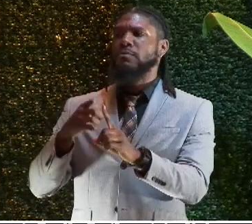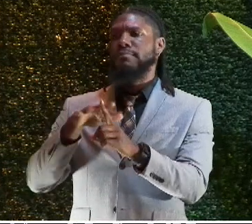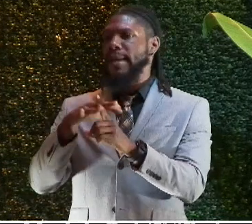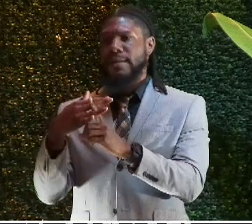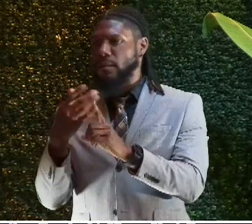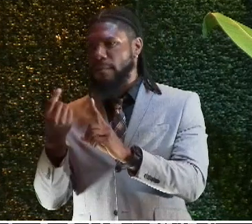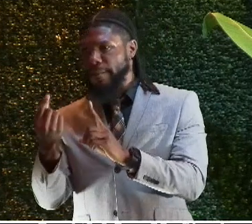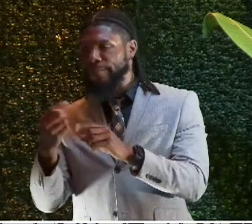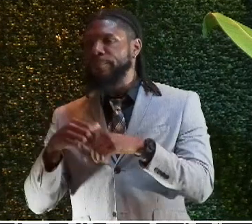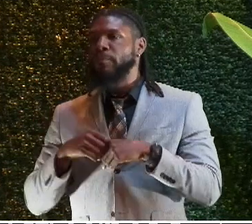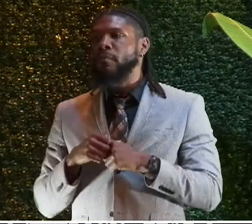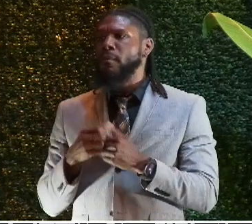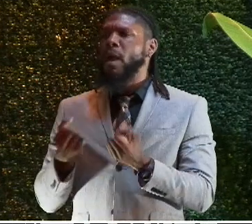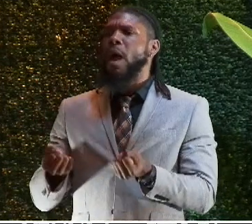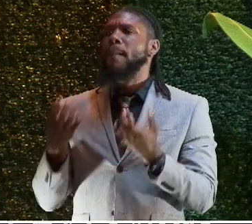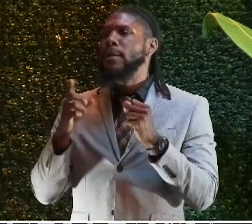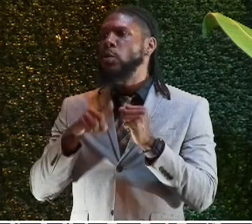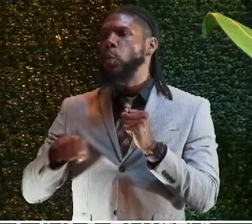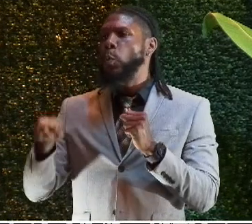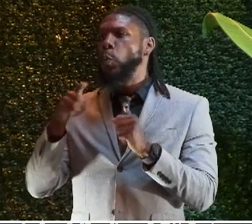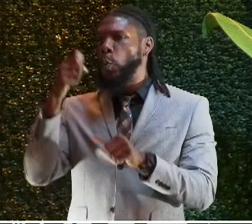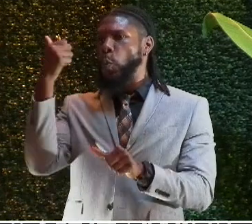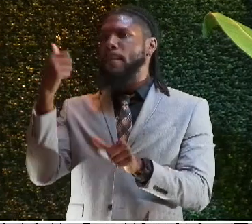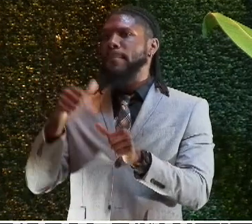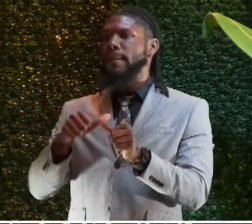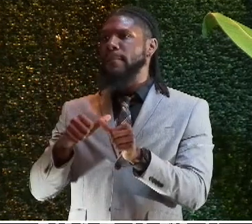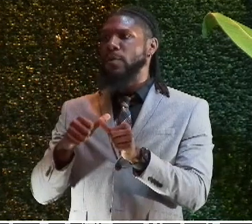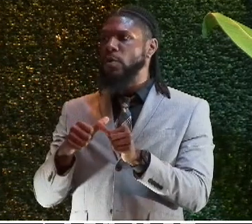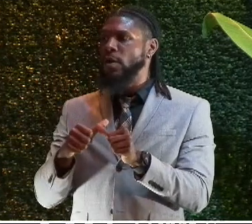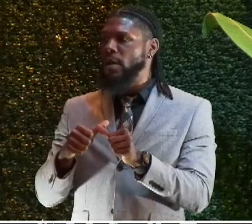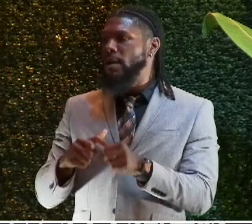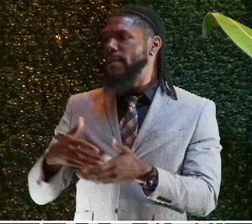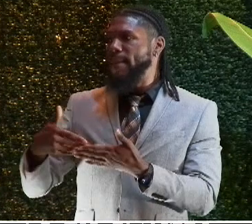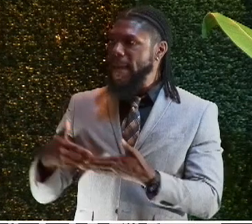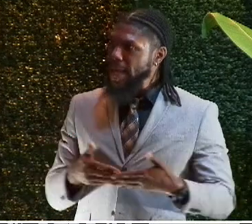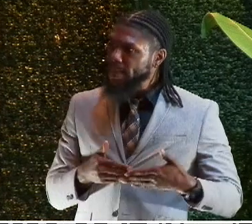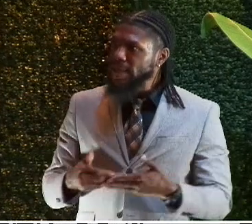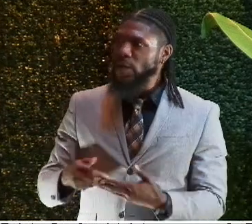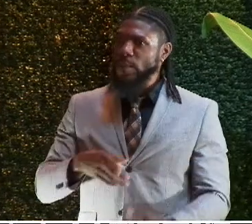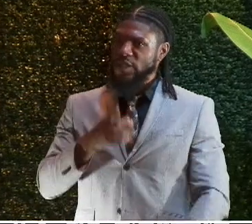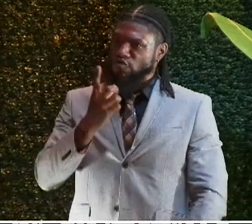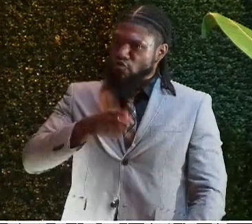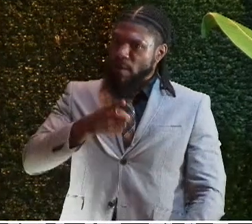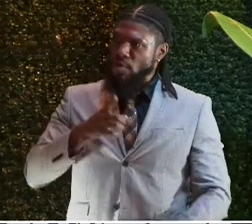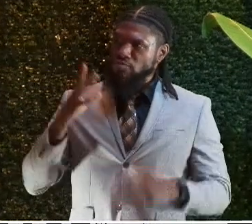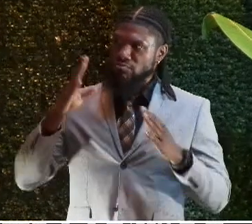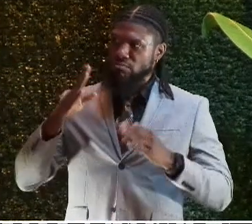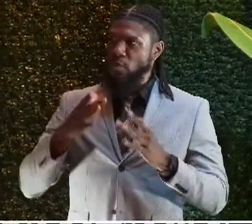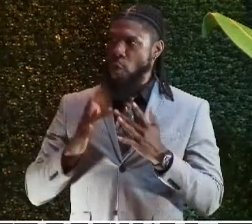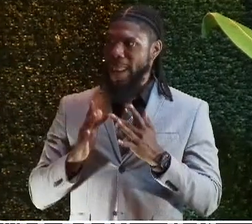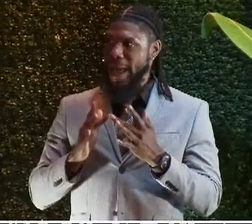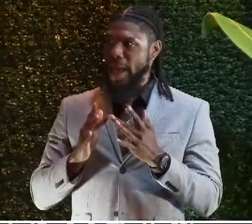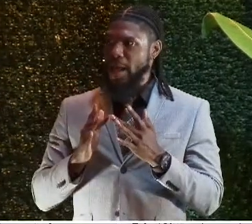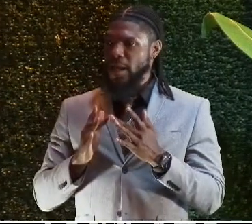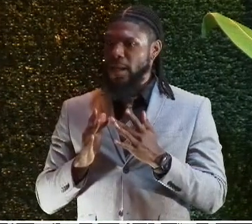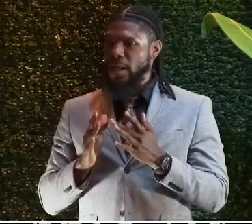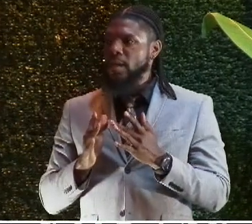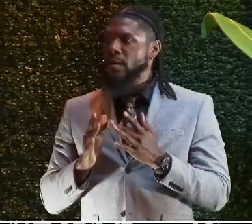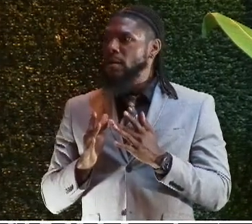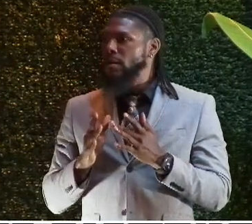you remember when the baby was in trouble online? I mean, when is he